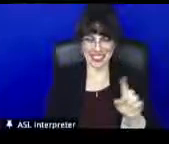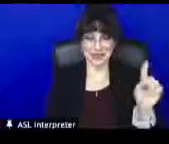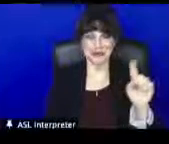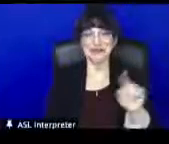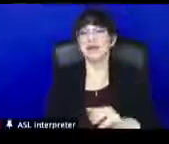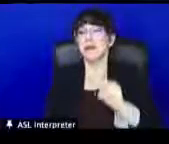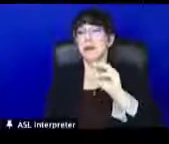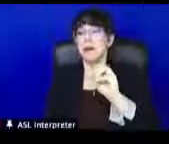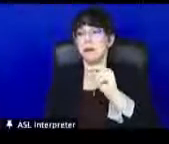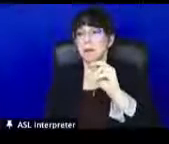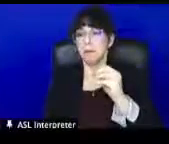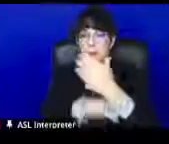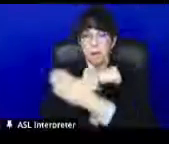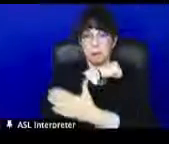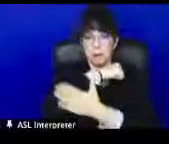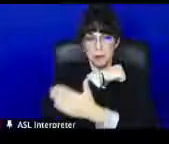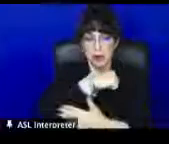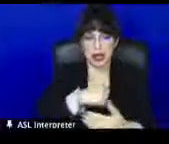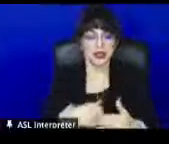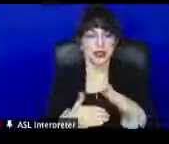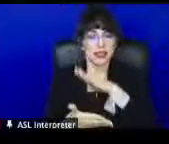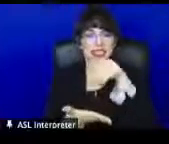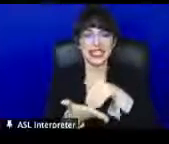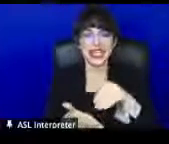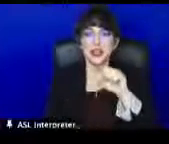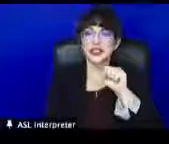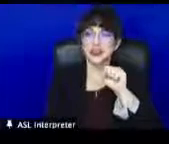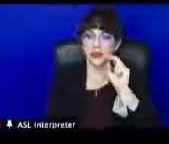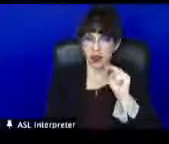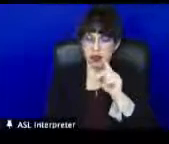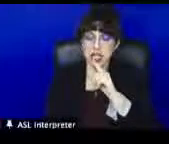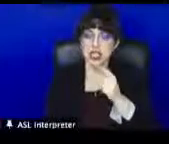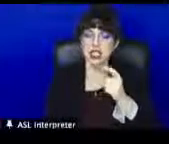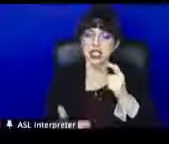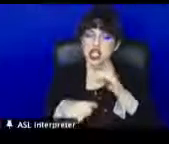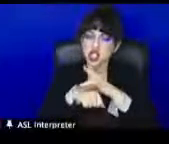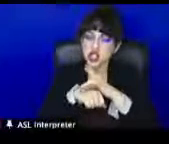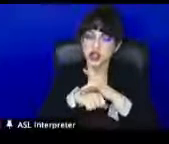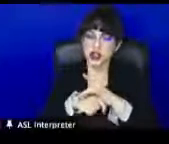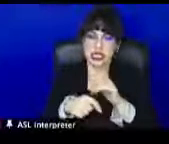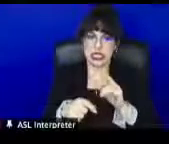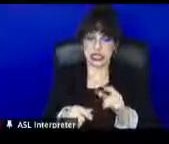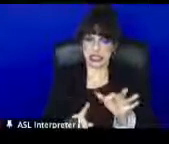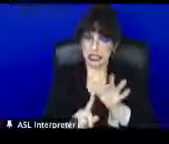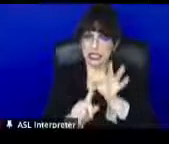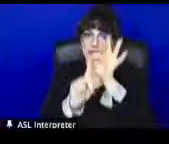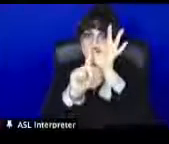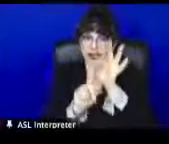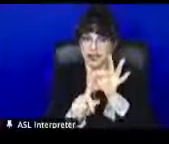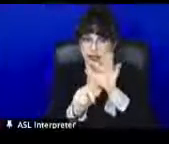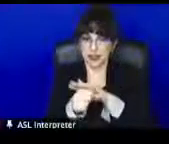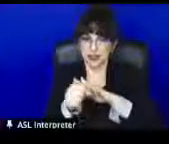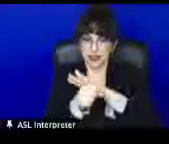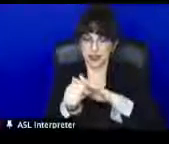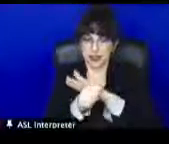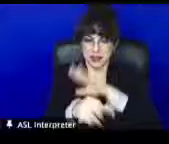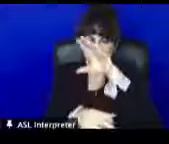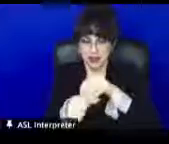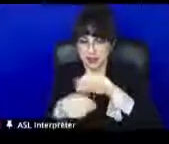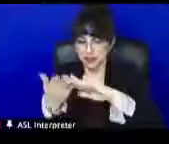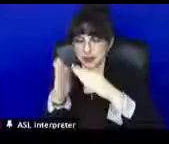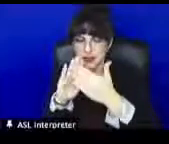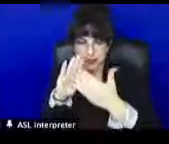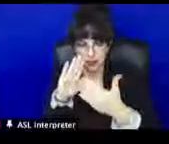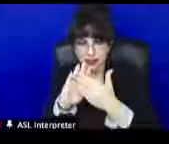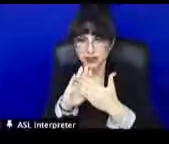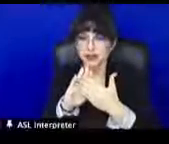The Central Sierra Nevada is a geographically distinct area that comprises the communities that